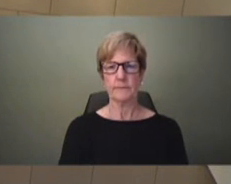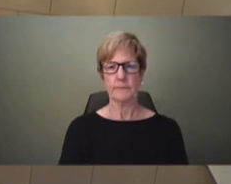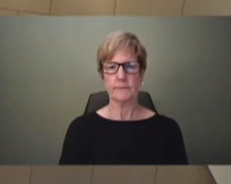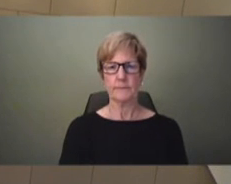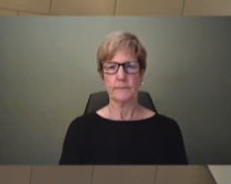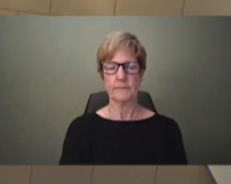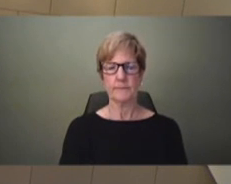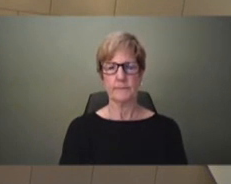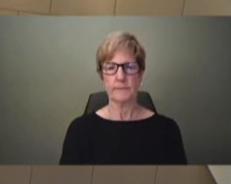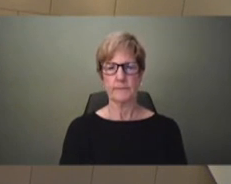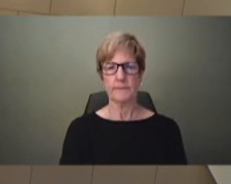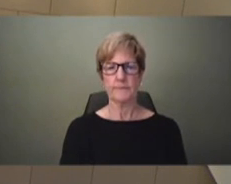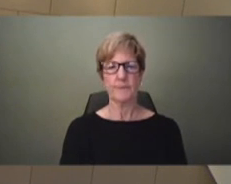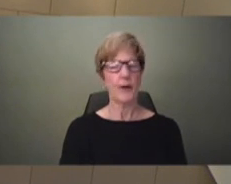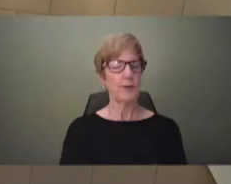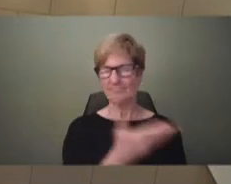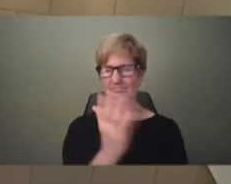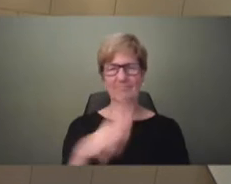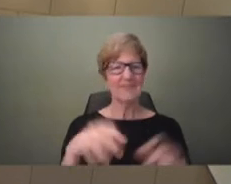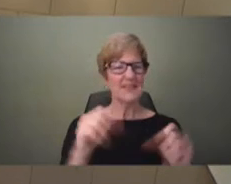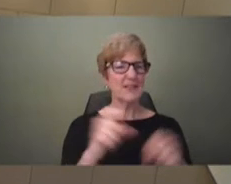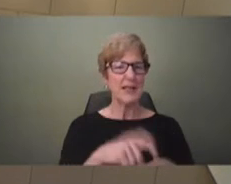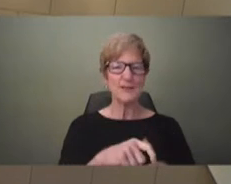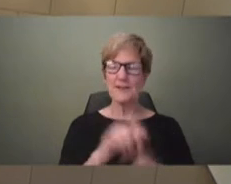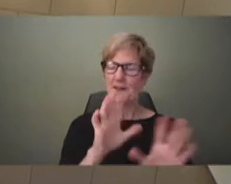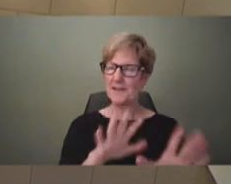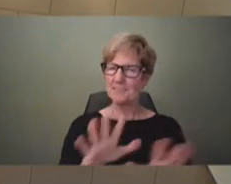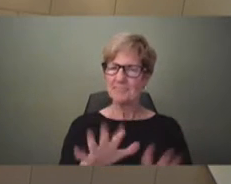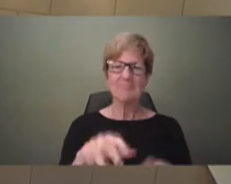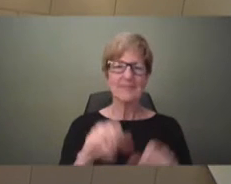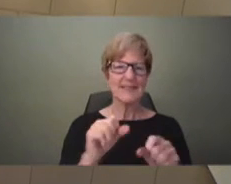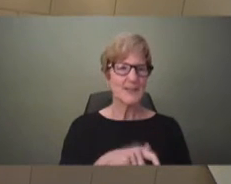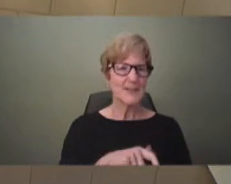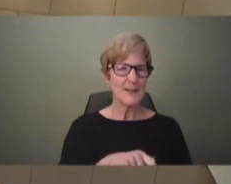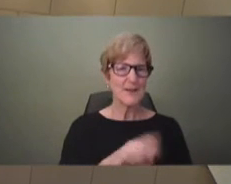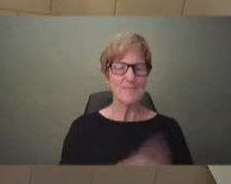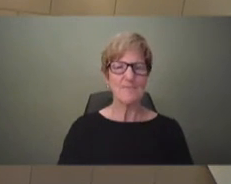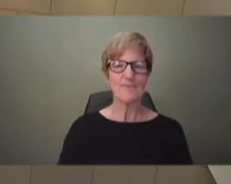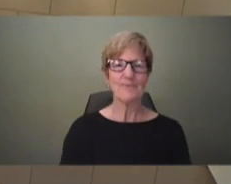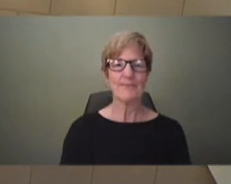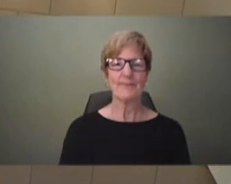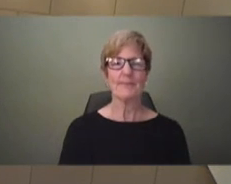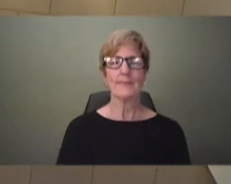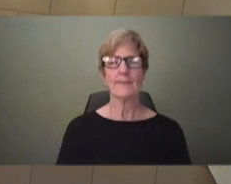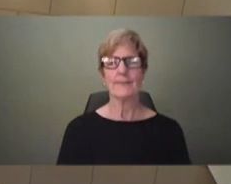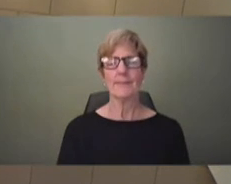oh take your time take your time thank you